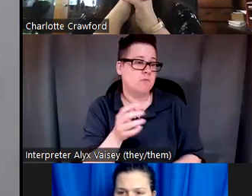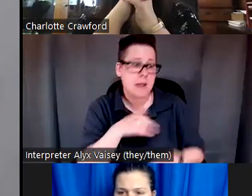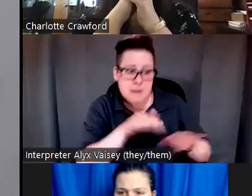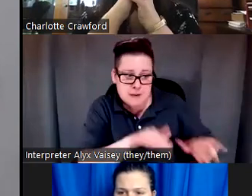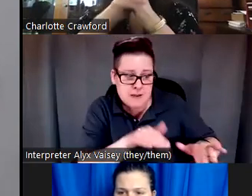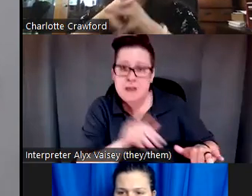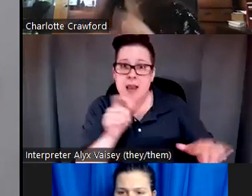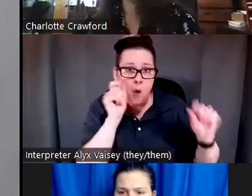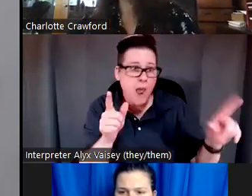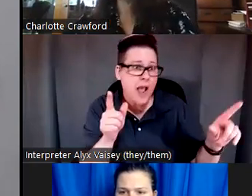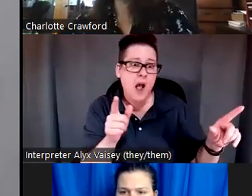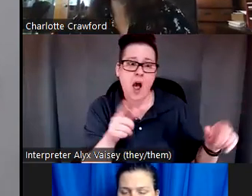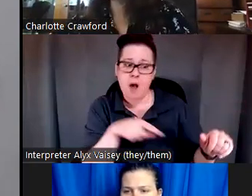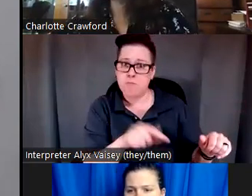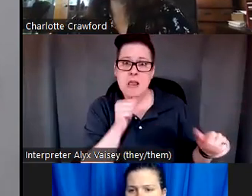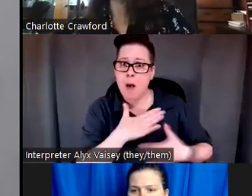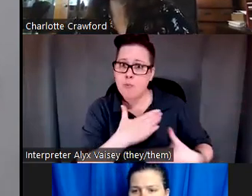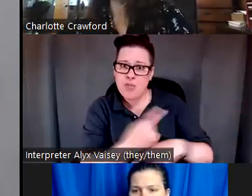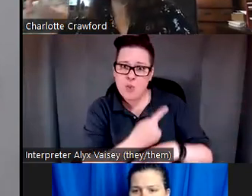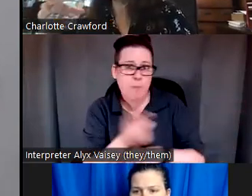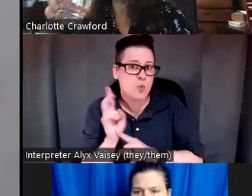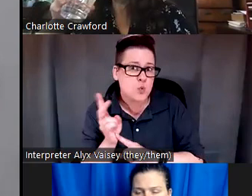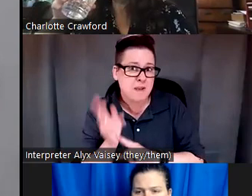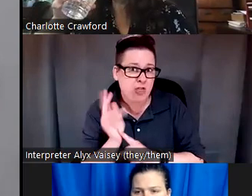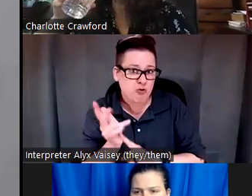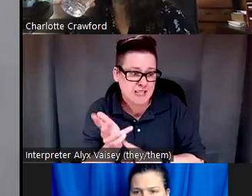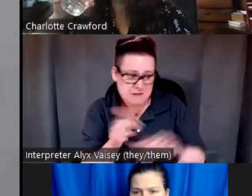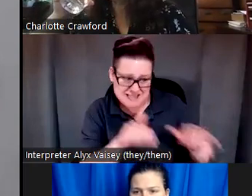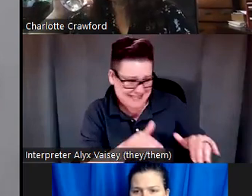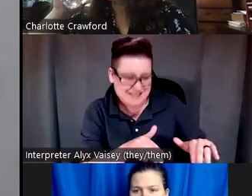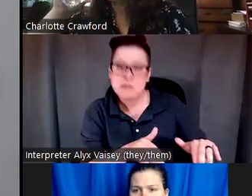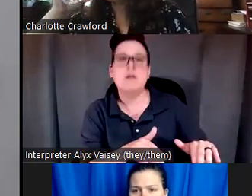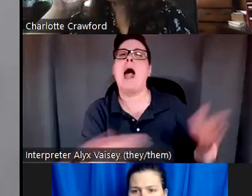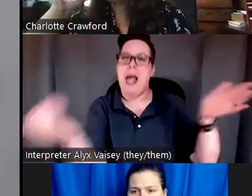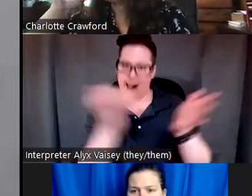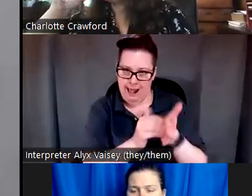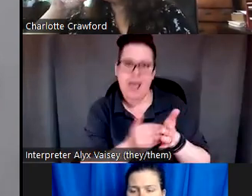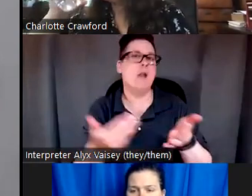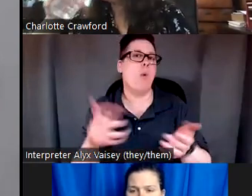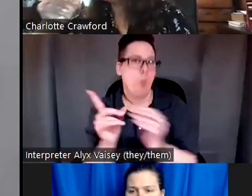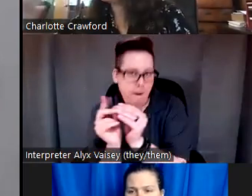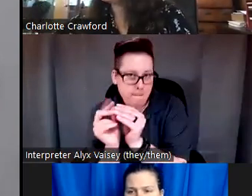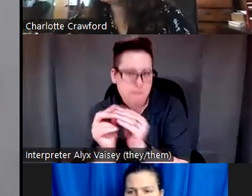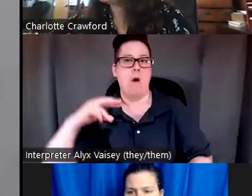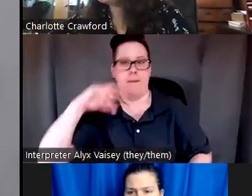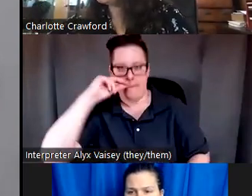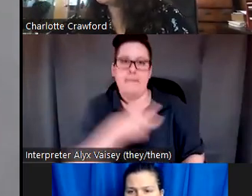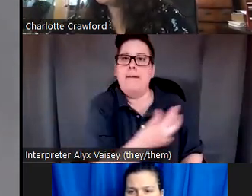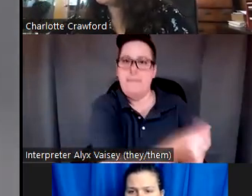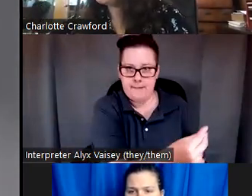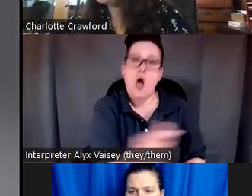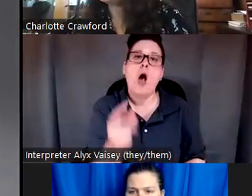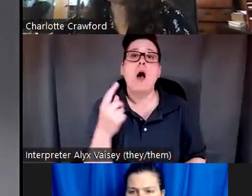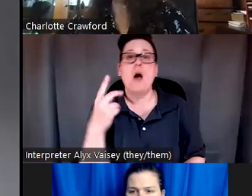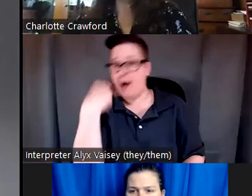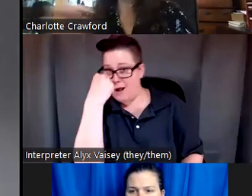if they do not seem to be breathing normally within 2 to 3 minutes, use a new Narcan nasal spray to give an additional dose in the other